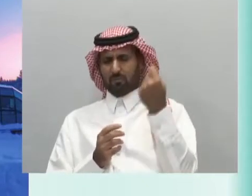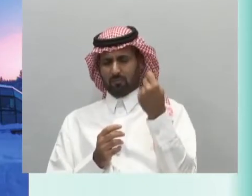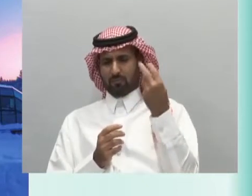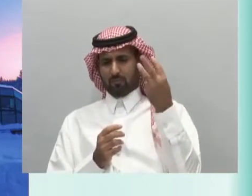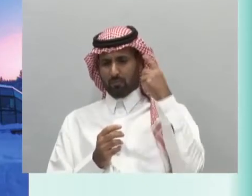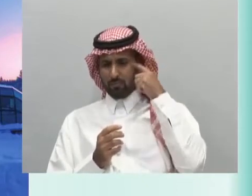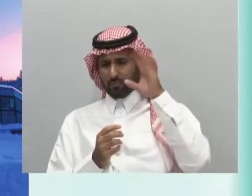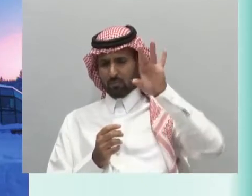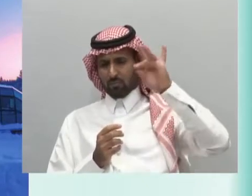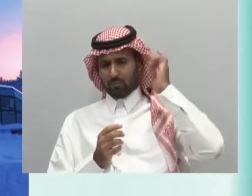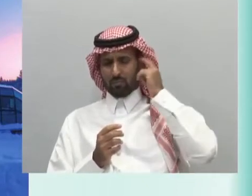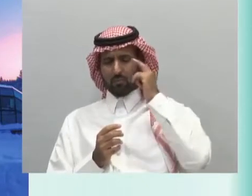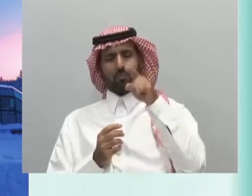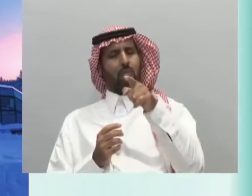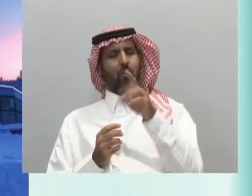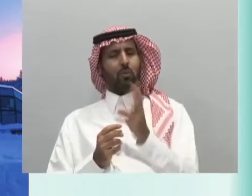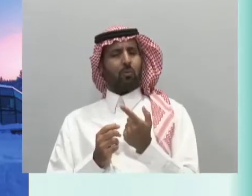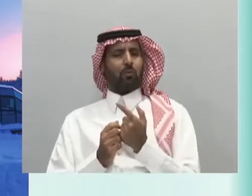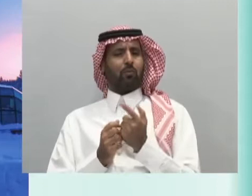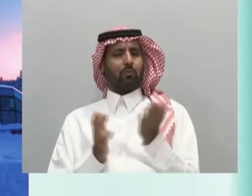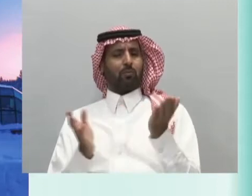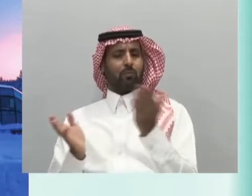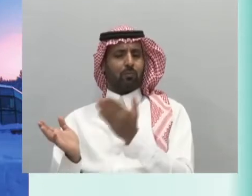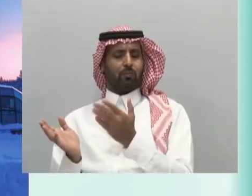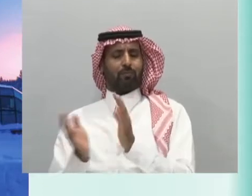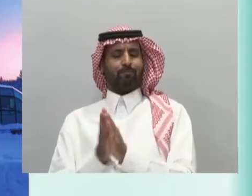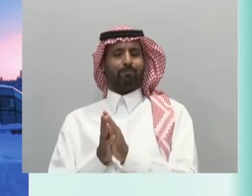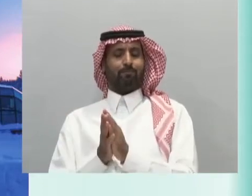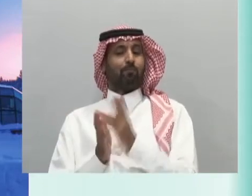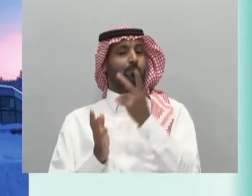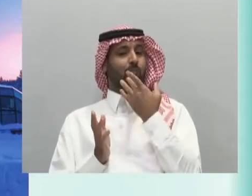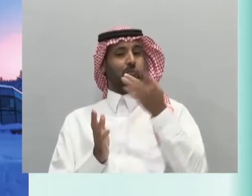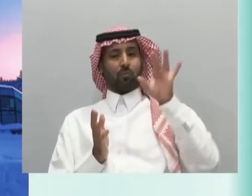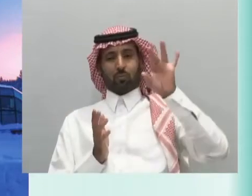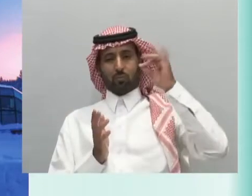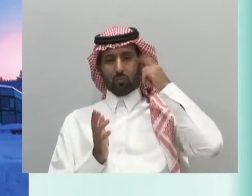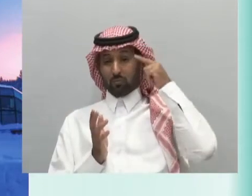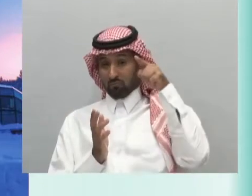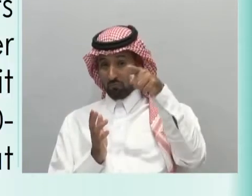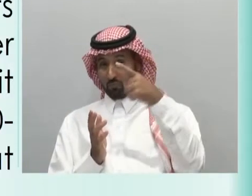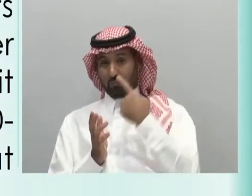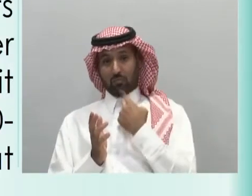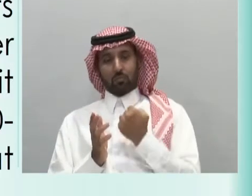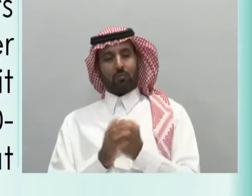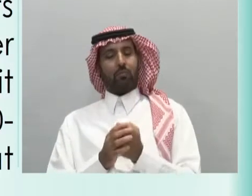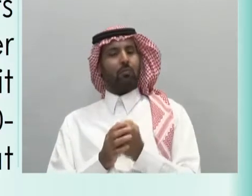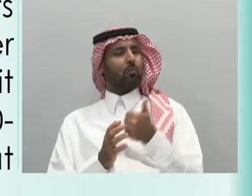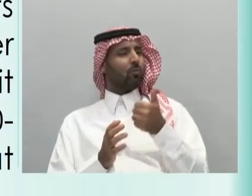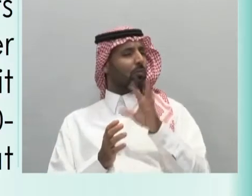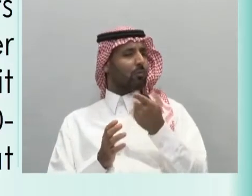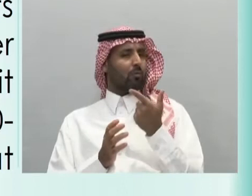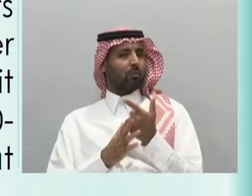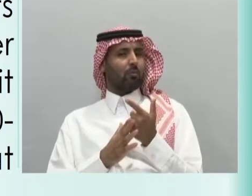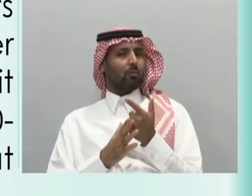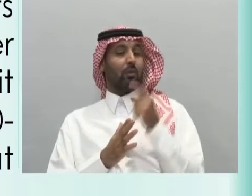Kakulustanen Hotel in Lapland in Finland. Which one of these four you like or you prefer? Now